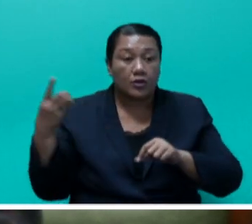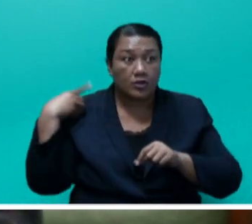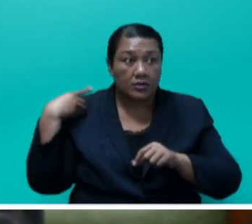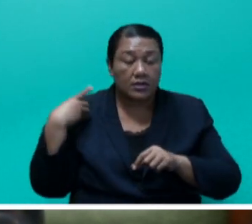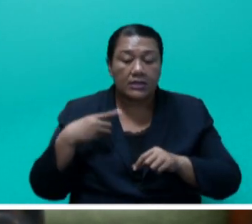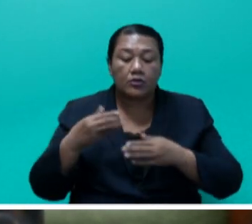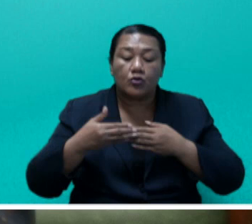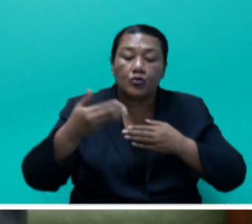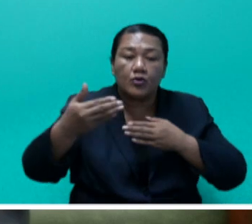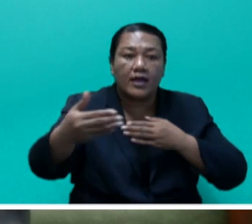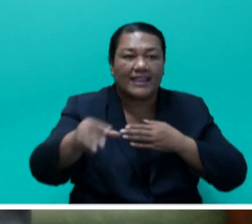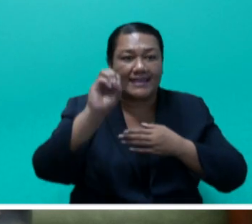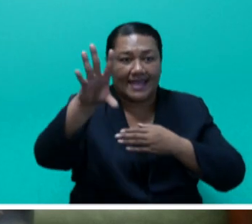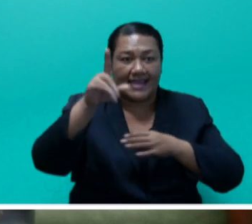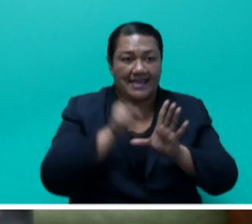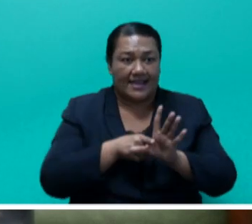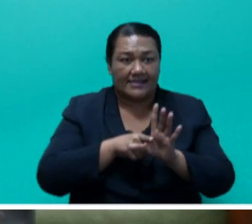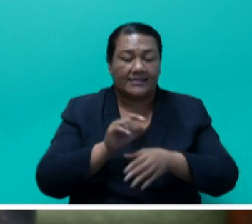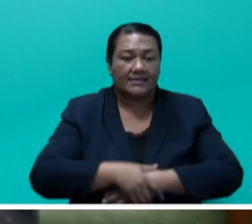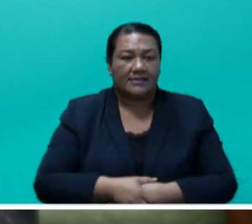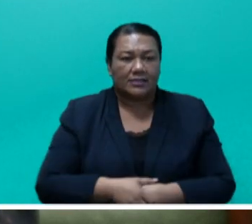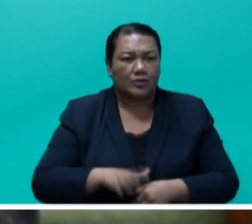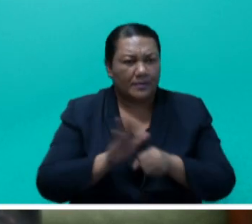years and ensure that we provide